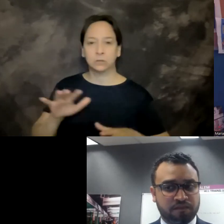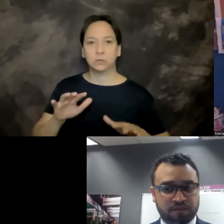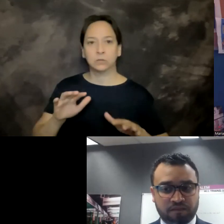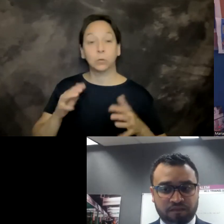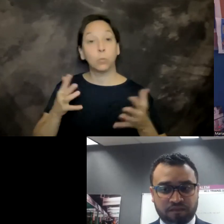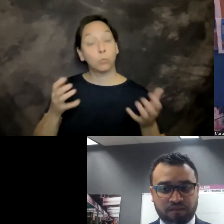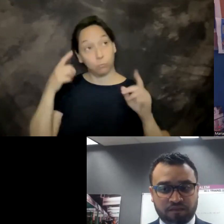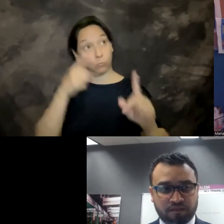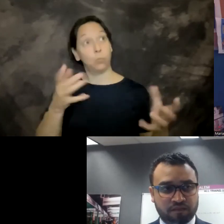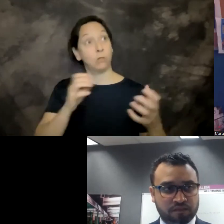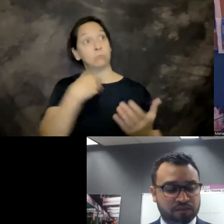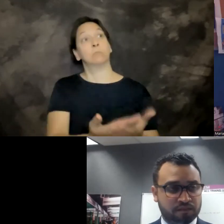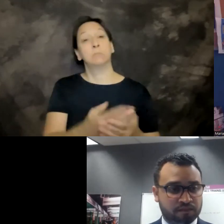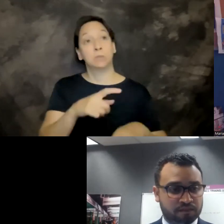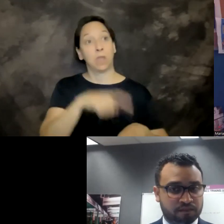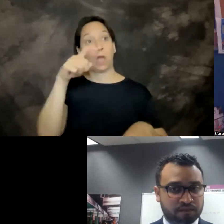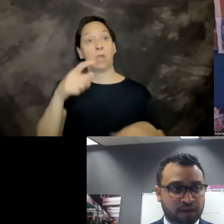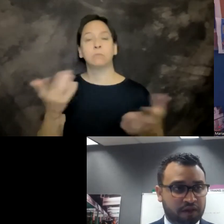time.